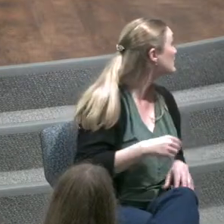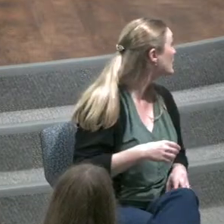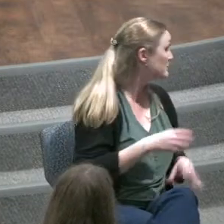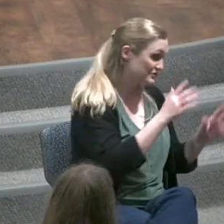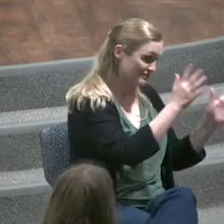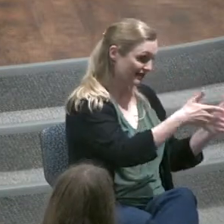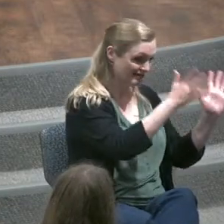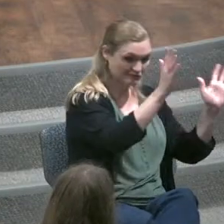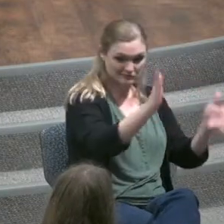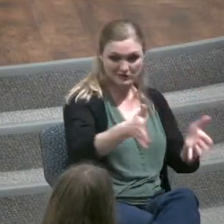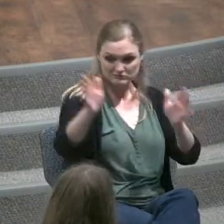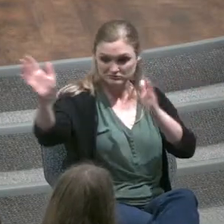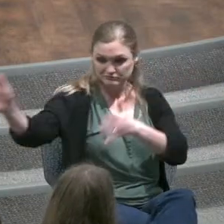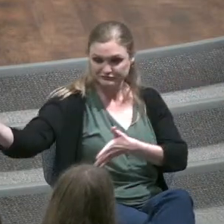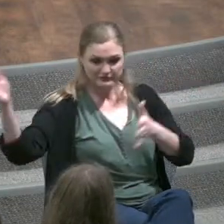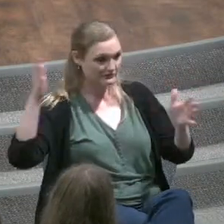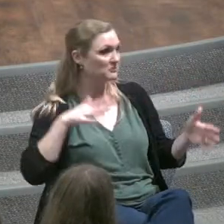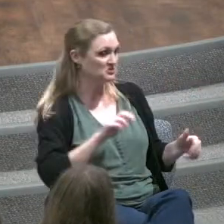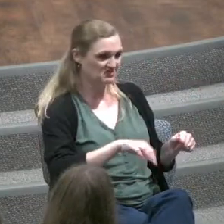just scattered